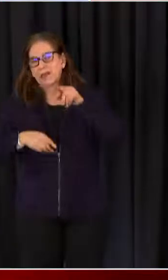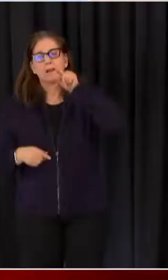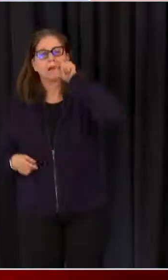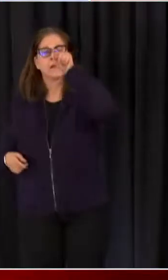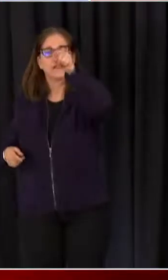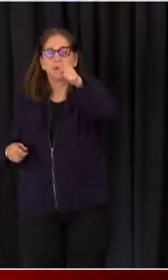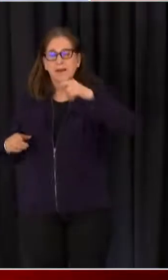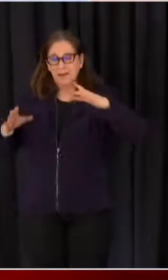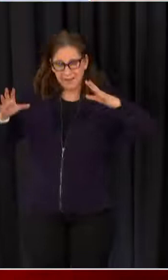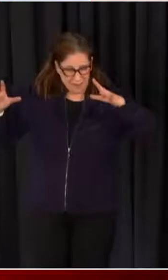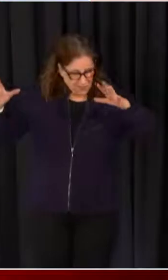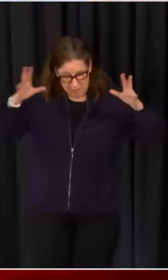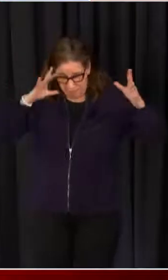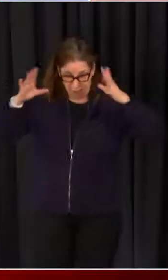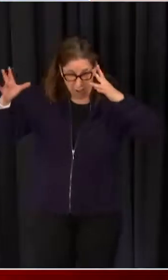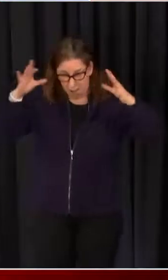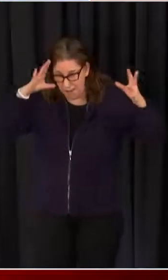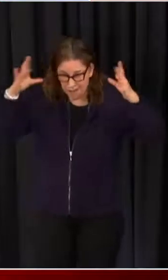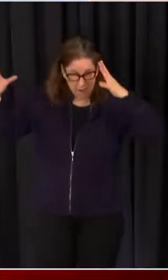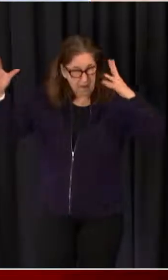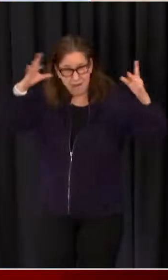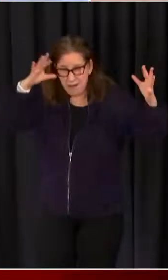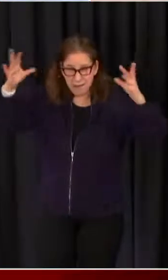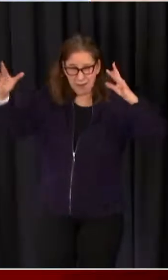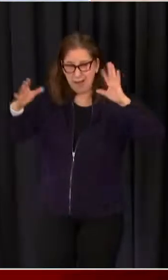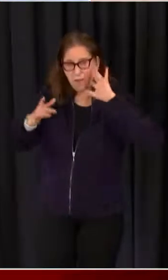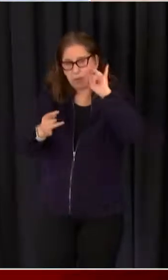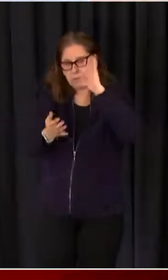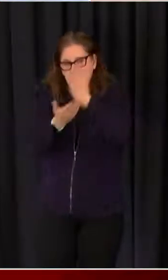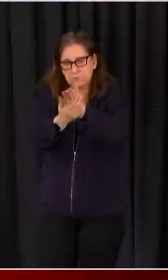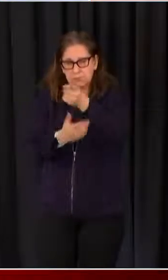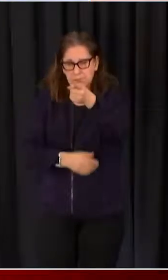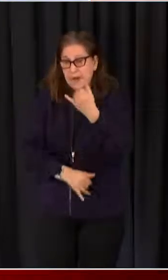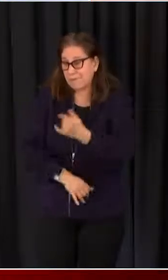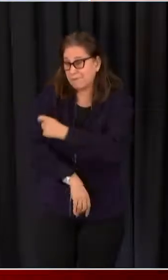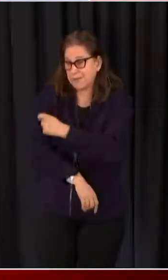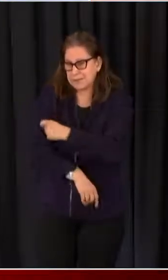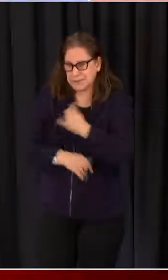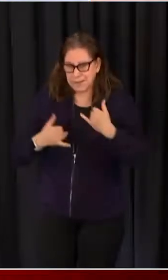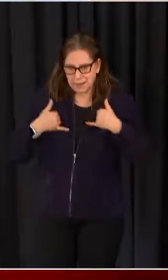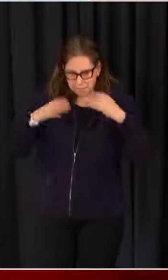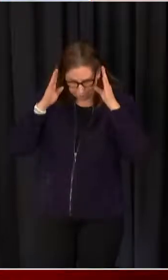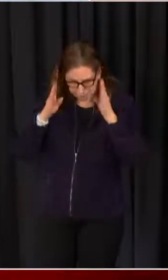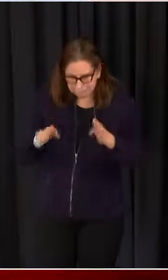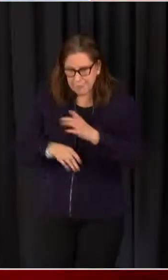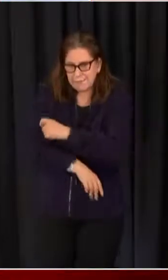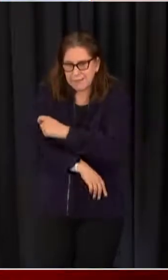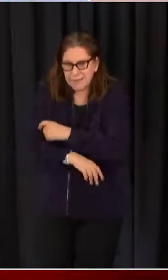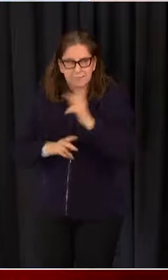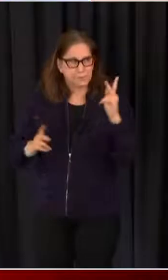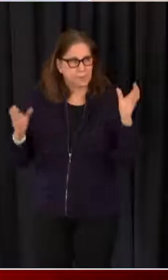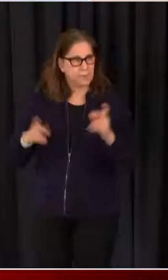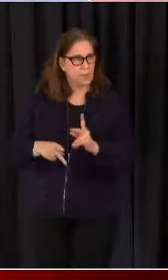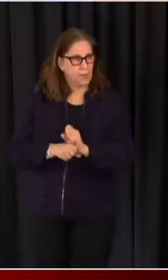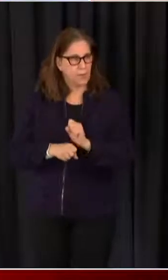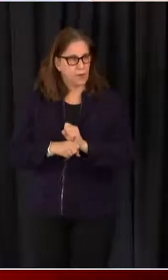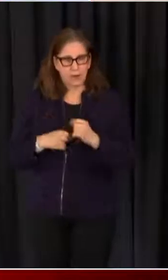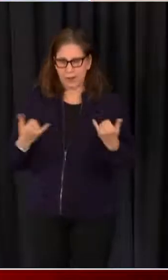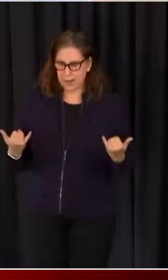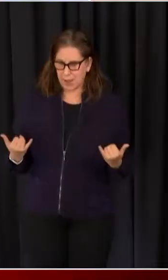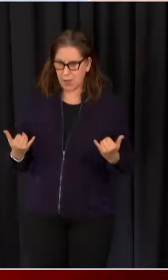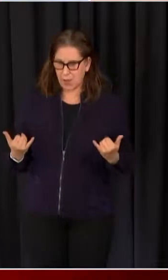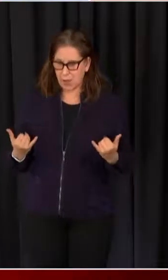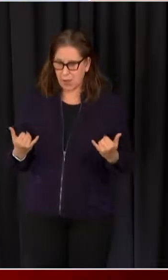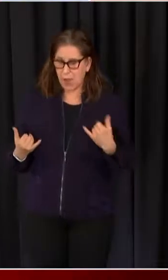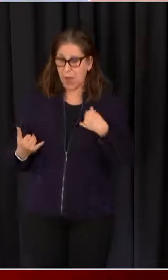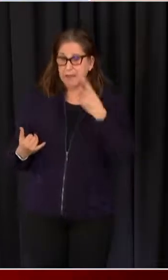can get back to normal, get people vaccinated, go back to school, go back to work, and get our wonderful, thriving city back. And